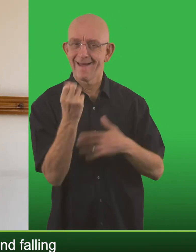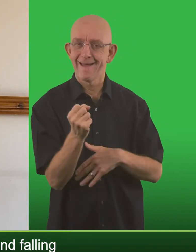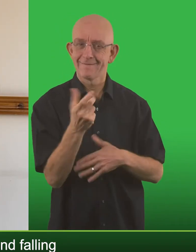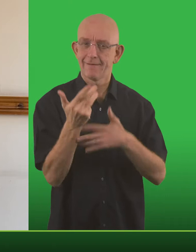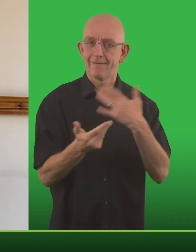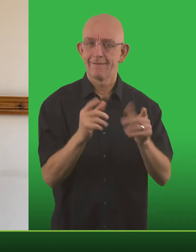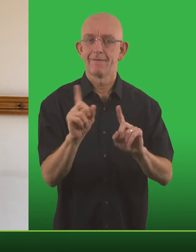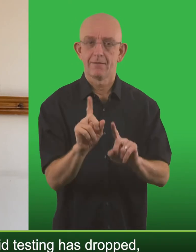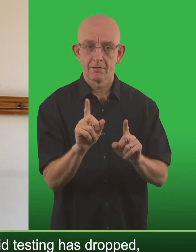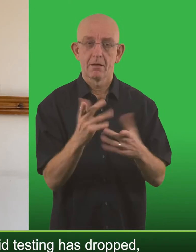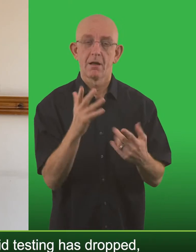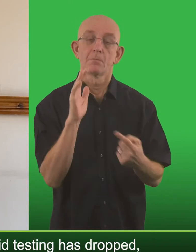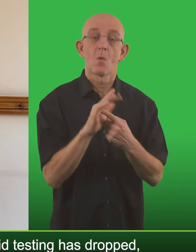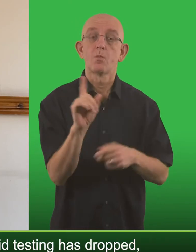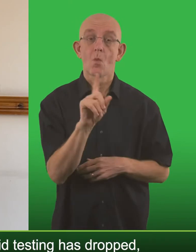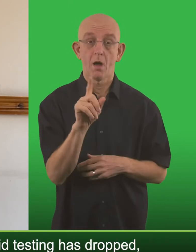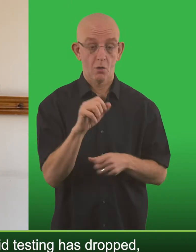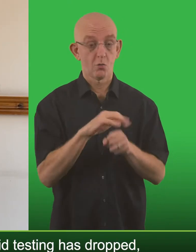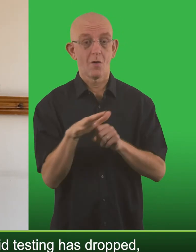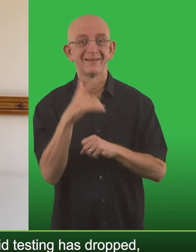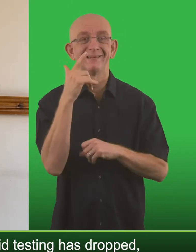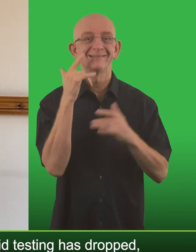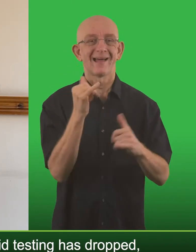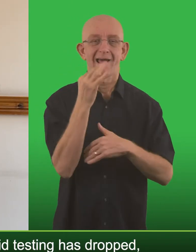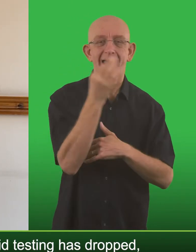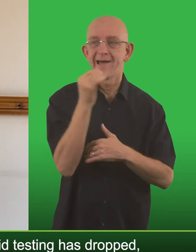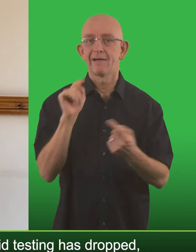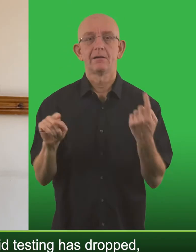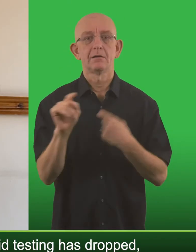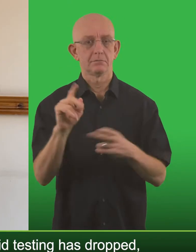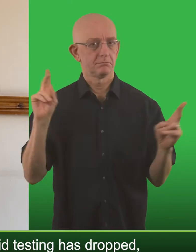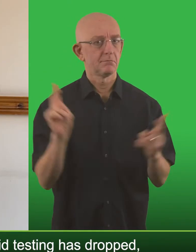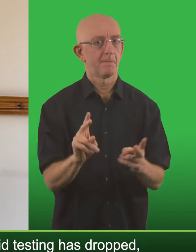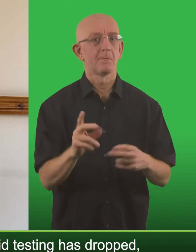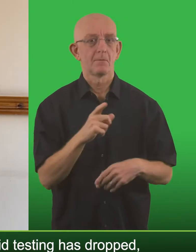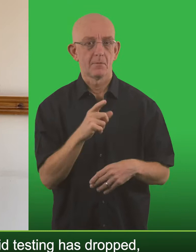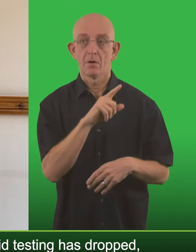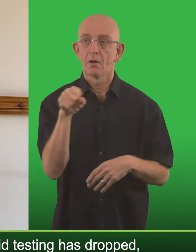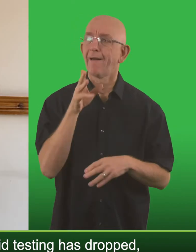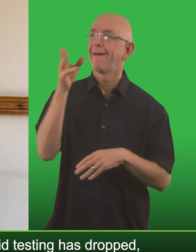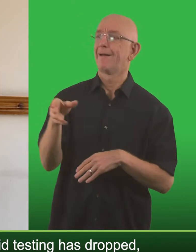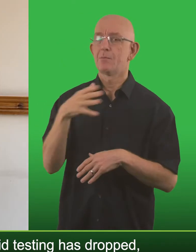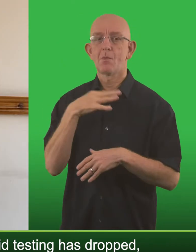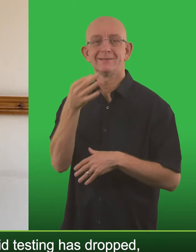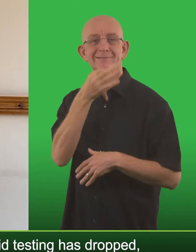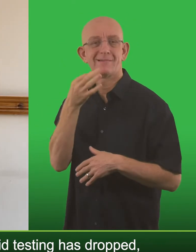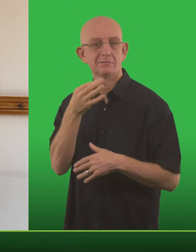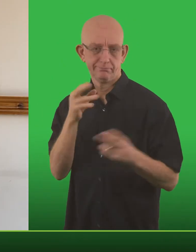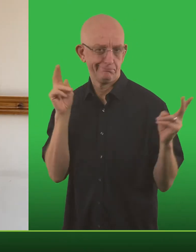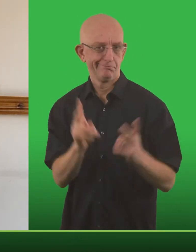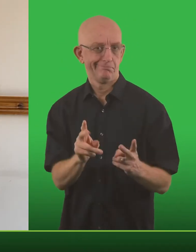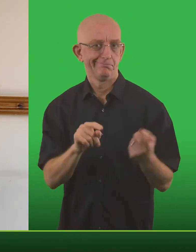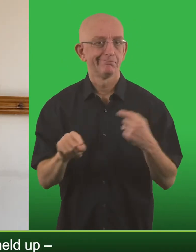that number. The most important caveat is that COVID testing has dropped. The number of people getting a test has dropped